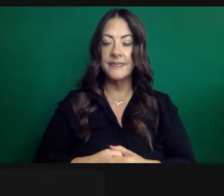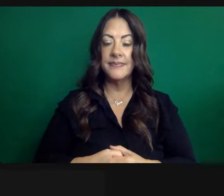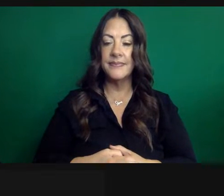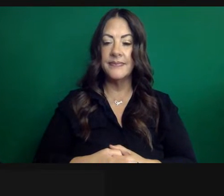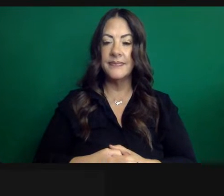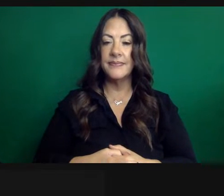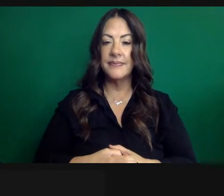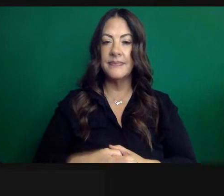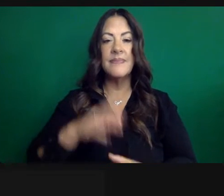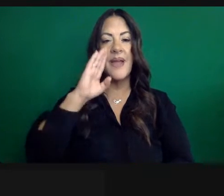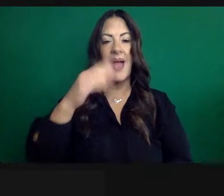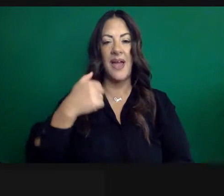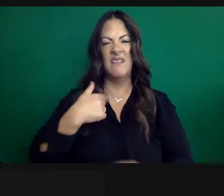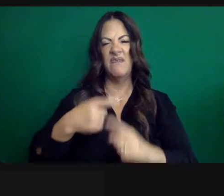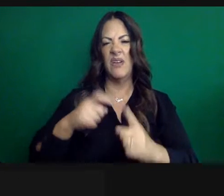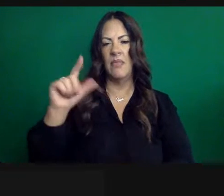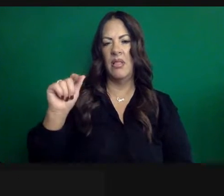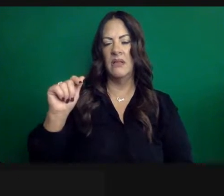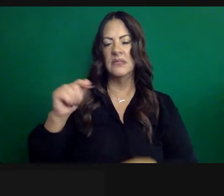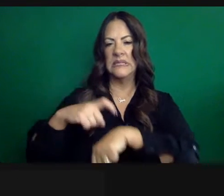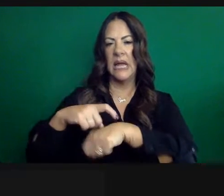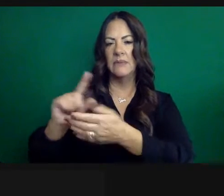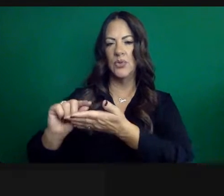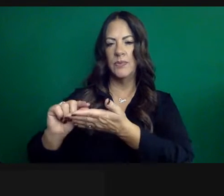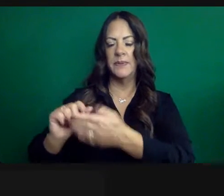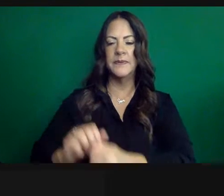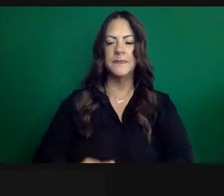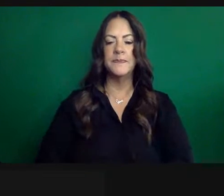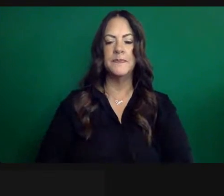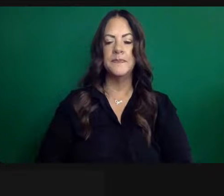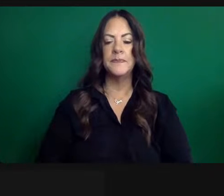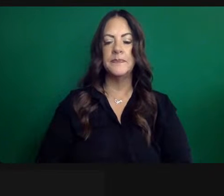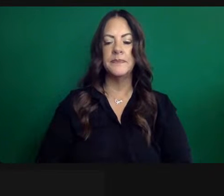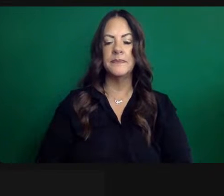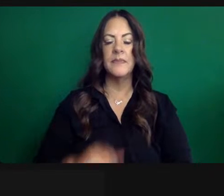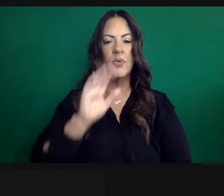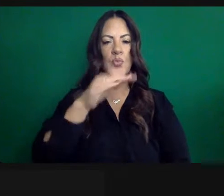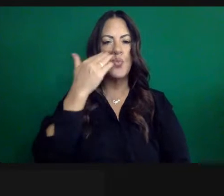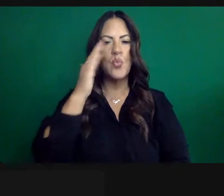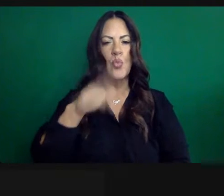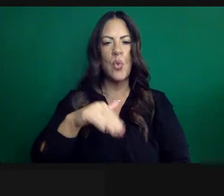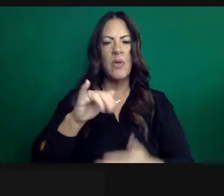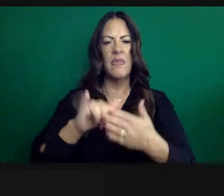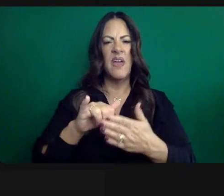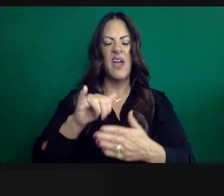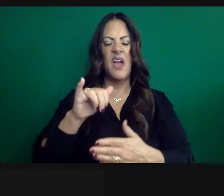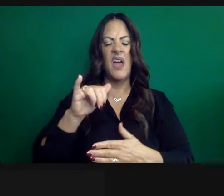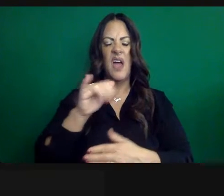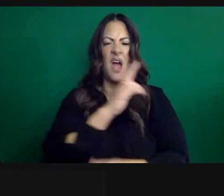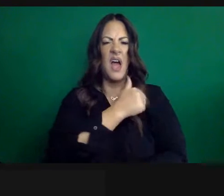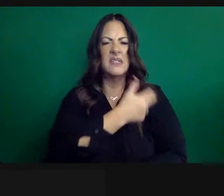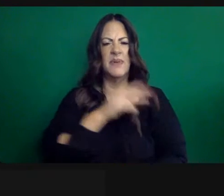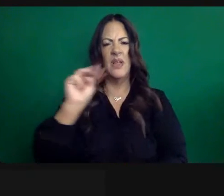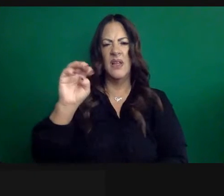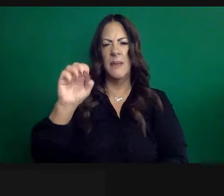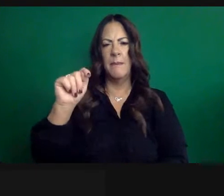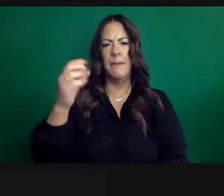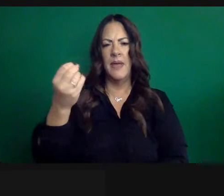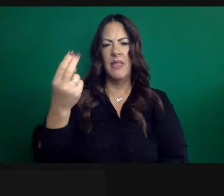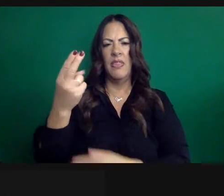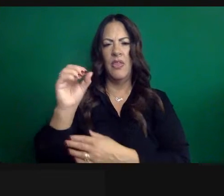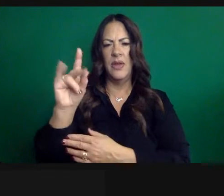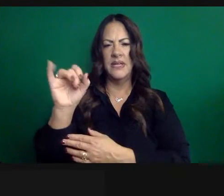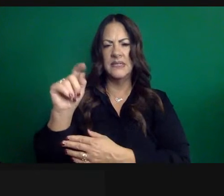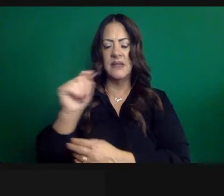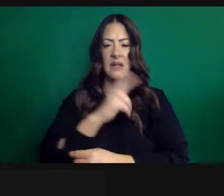This is Ron with the LA Times. Dr. Galley, you know, we're just now learning that Methodist Hospital in Arcadia has convened a triage team, and it notified